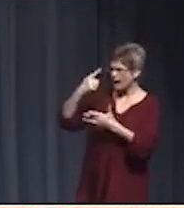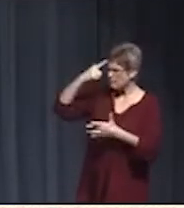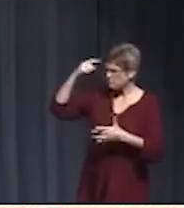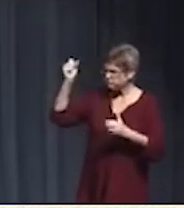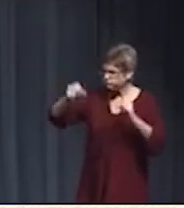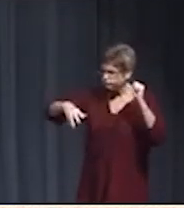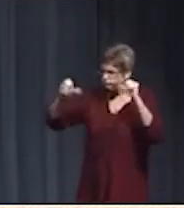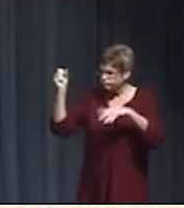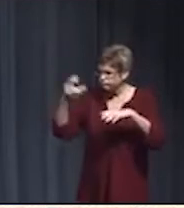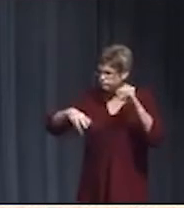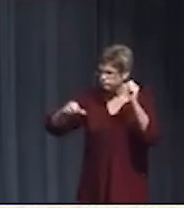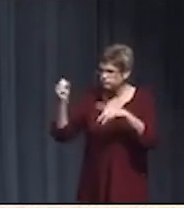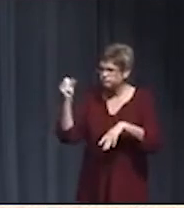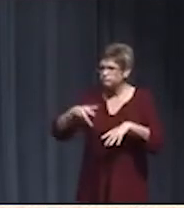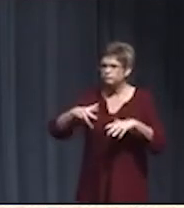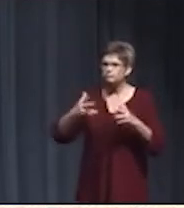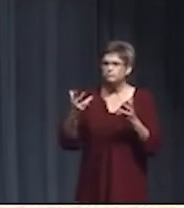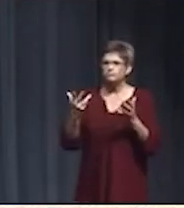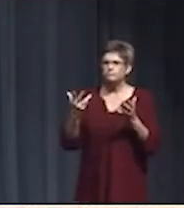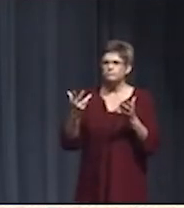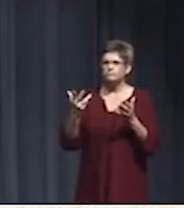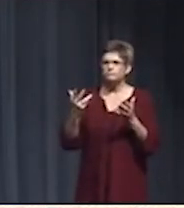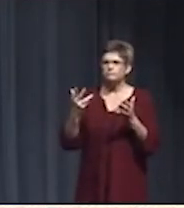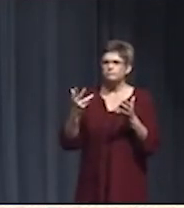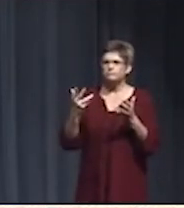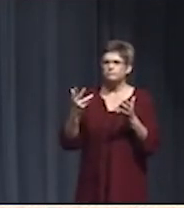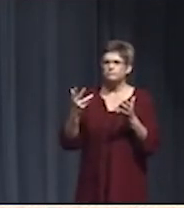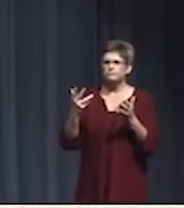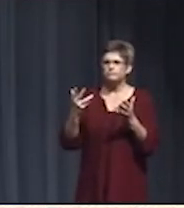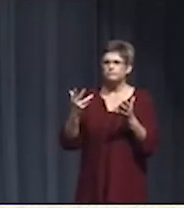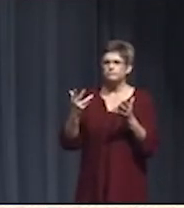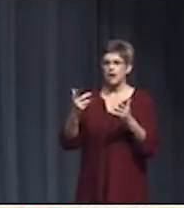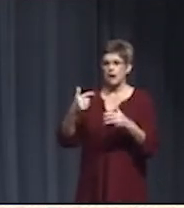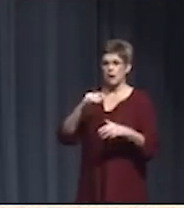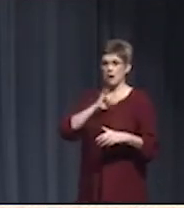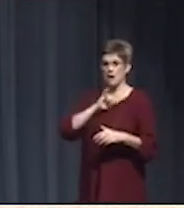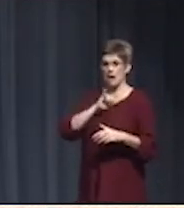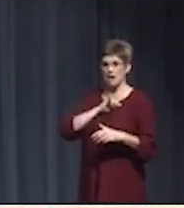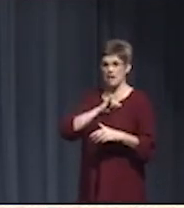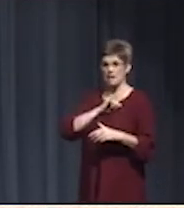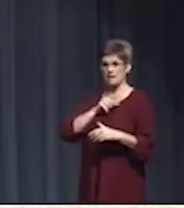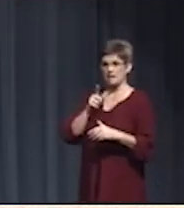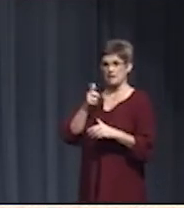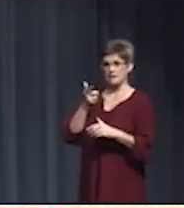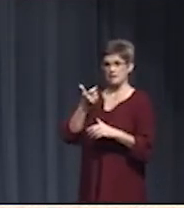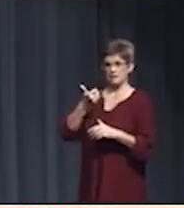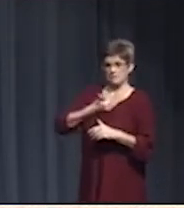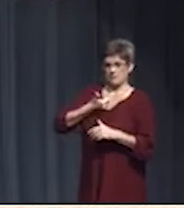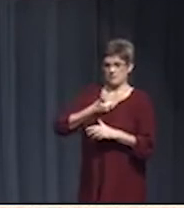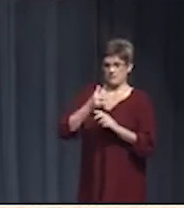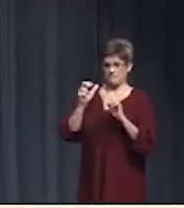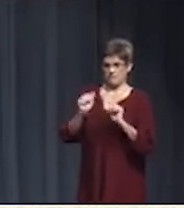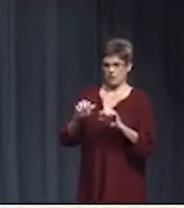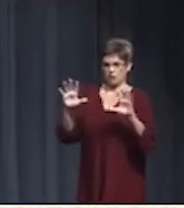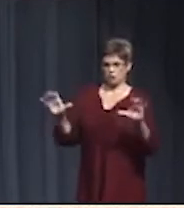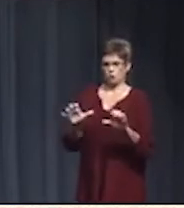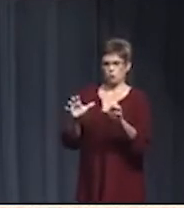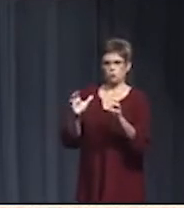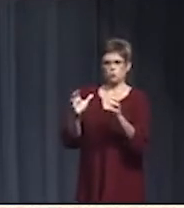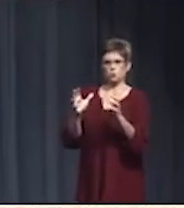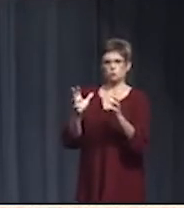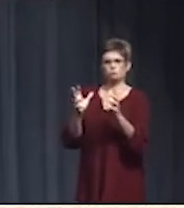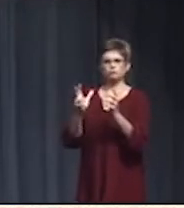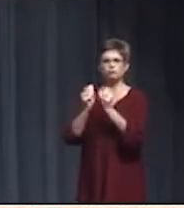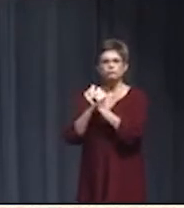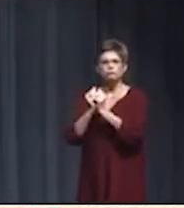about how he and I could do some things together that weren't the norm things